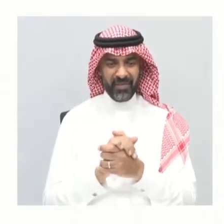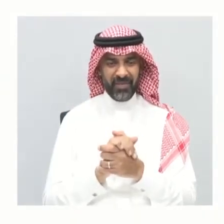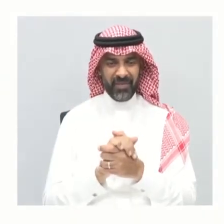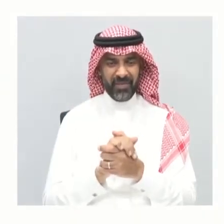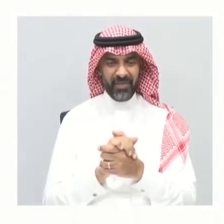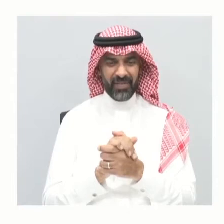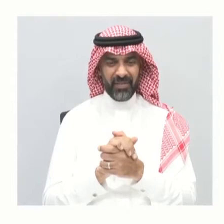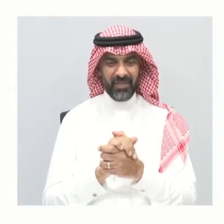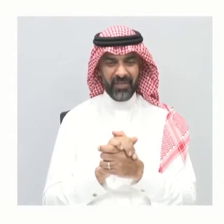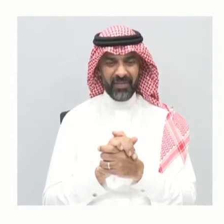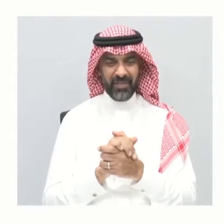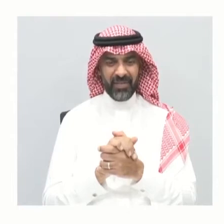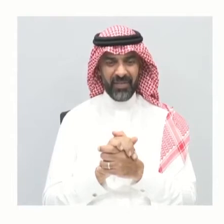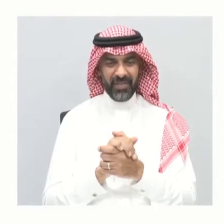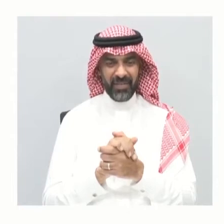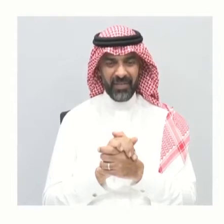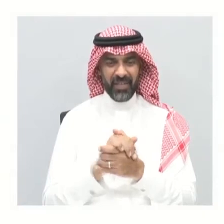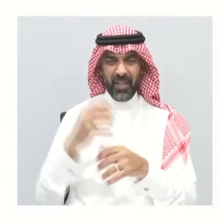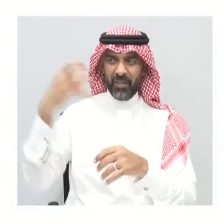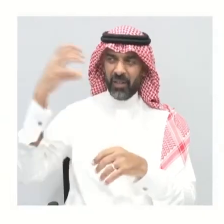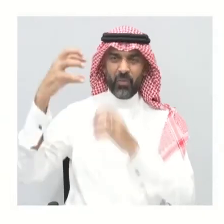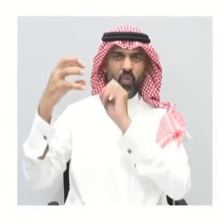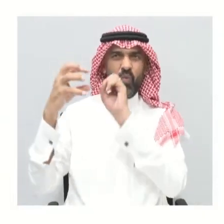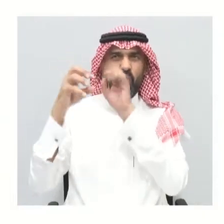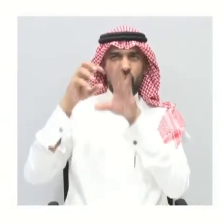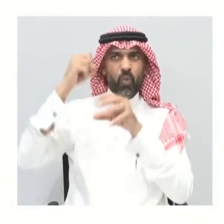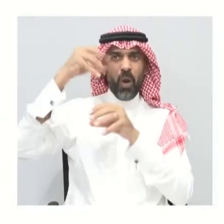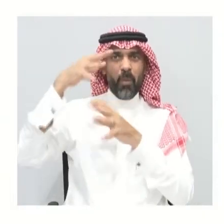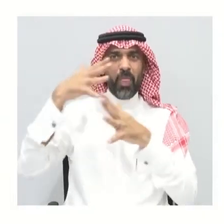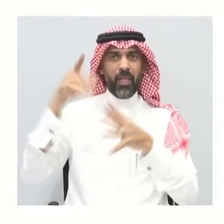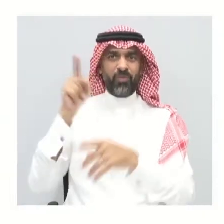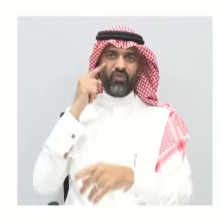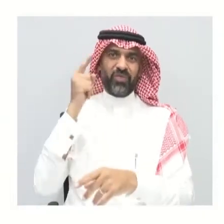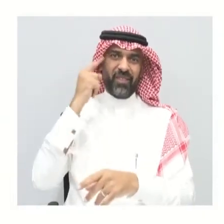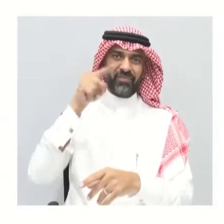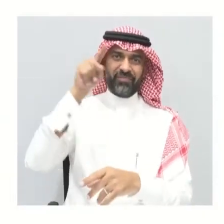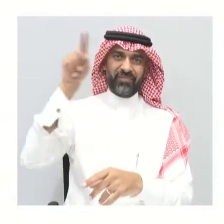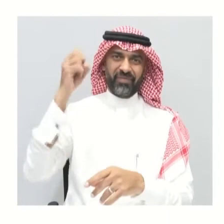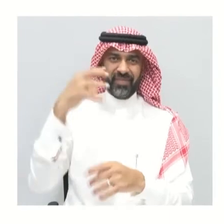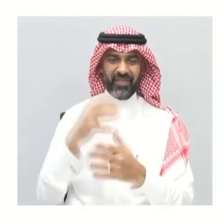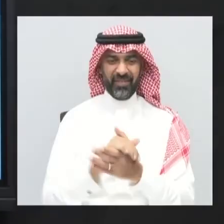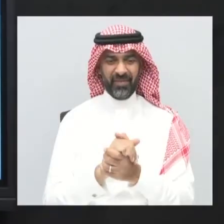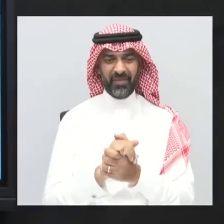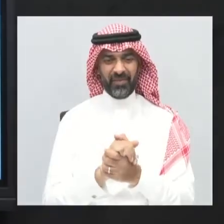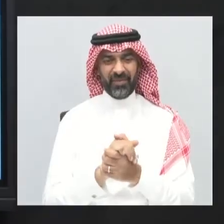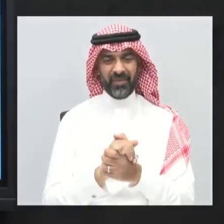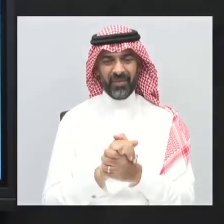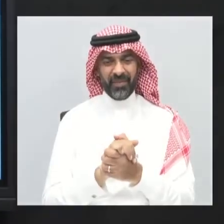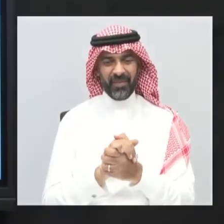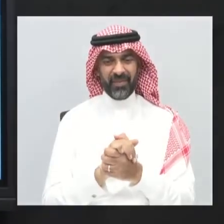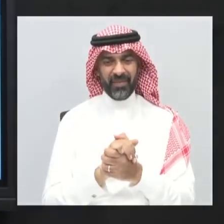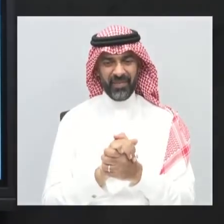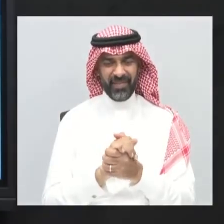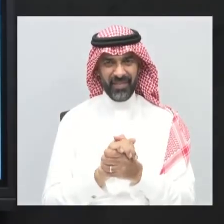it's bright. Excellent. Do you enjoy drawing? I